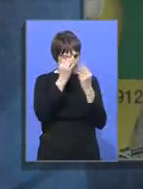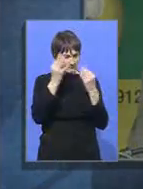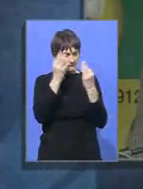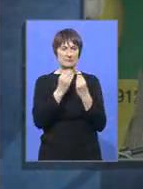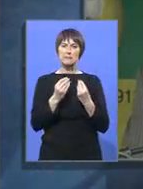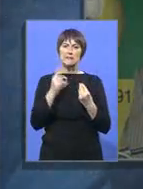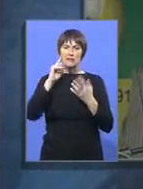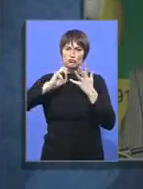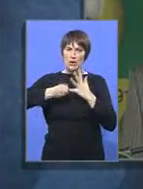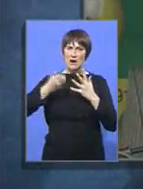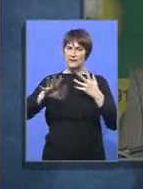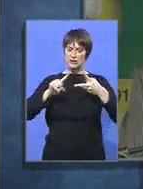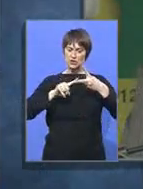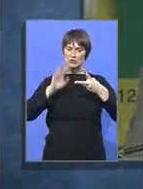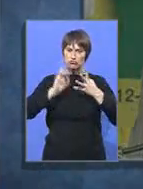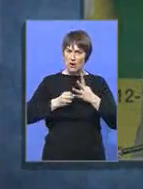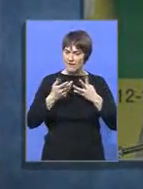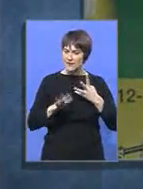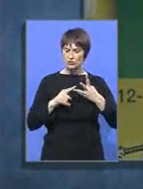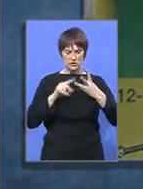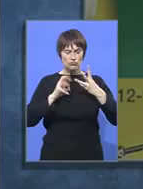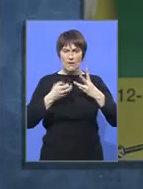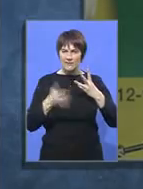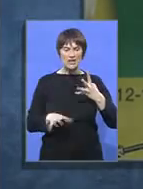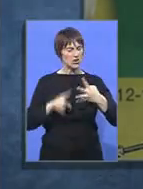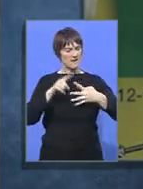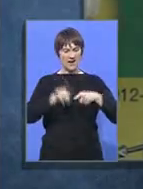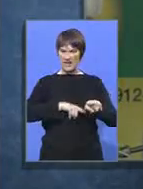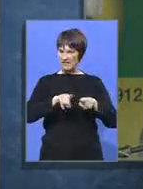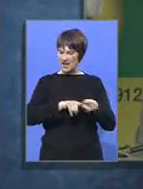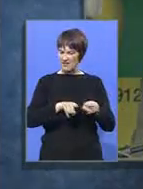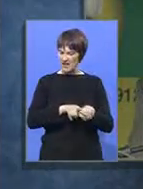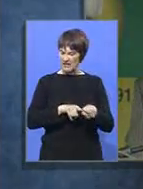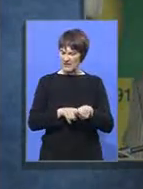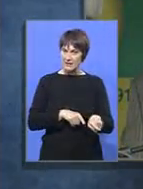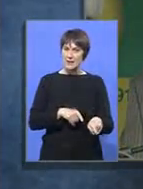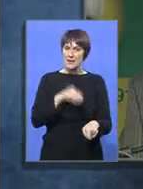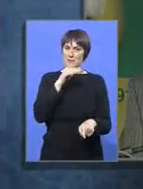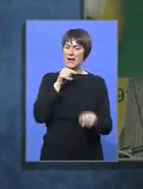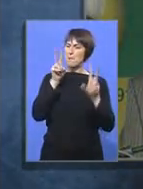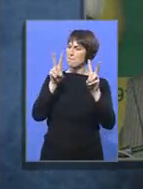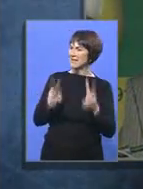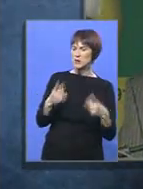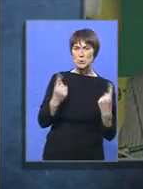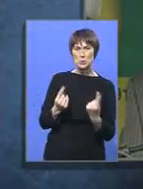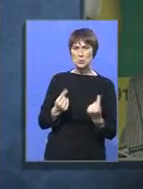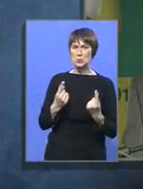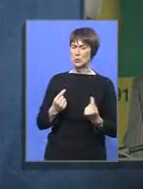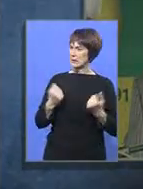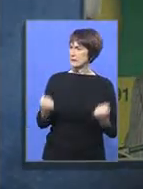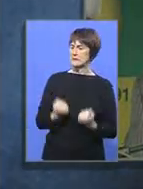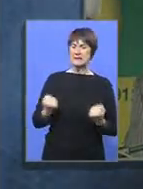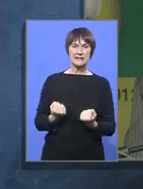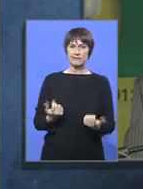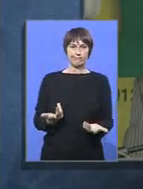had failed, when all channels of peaceful protest had